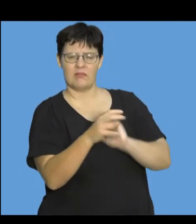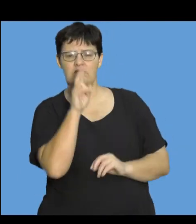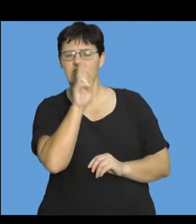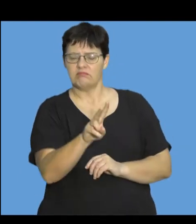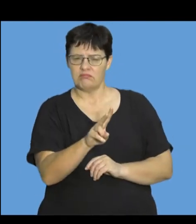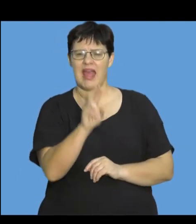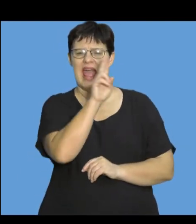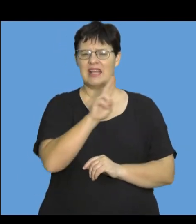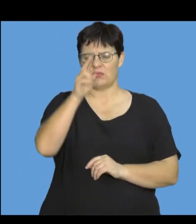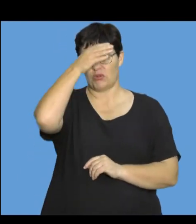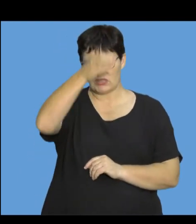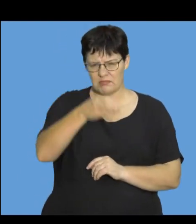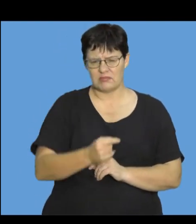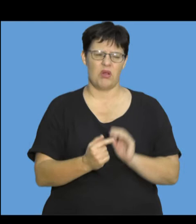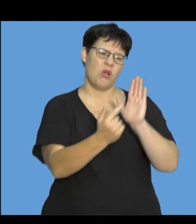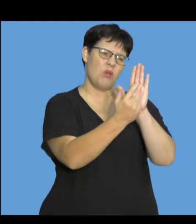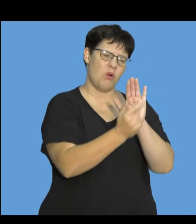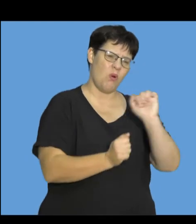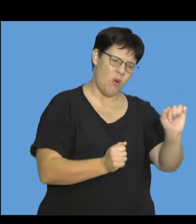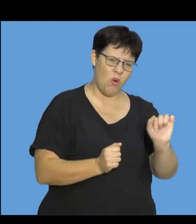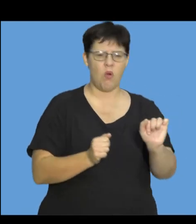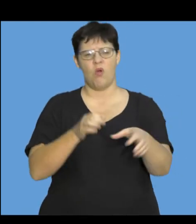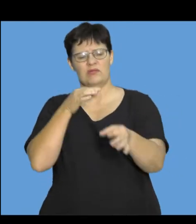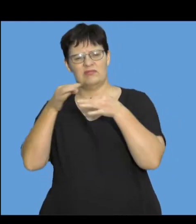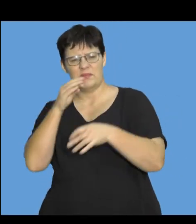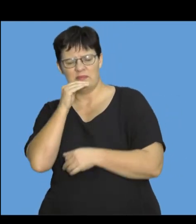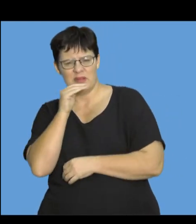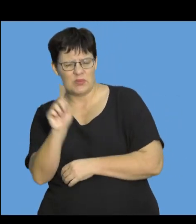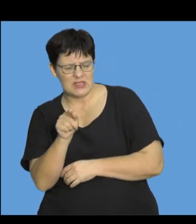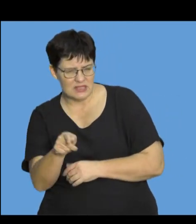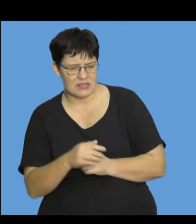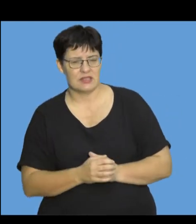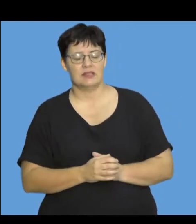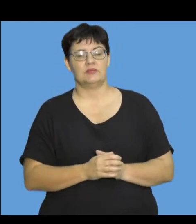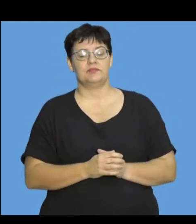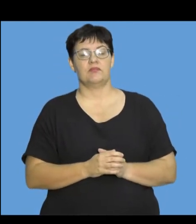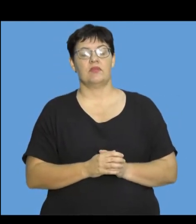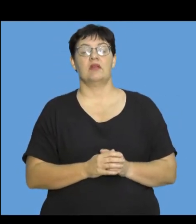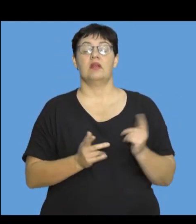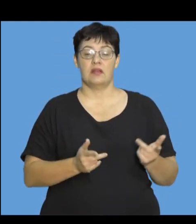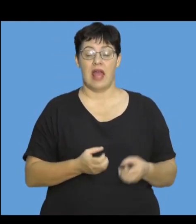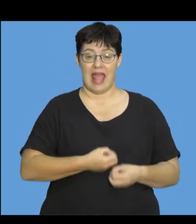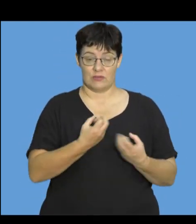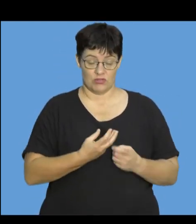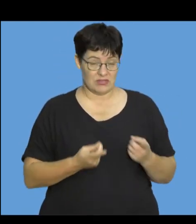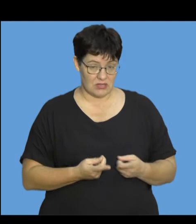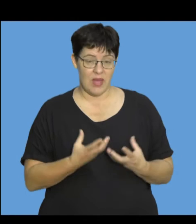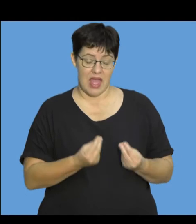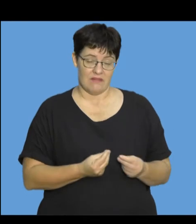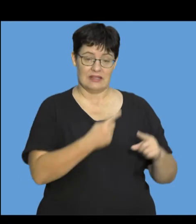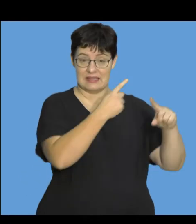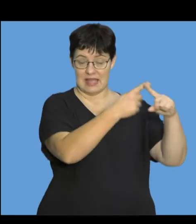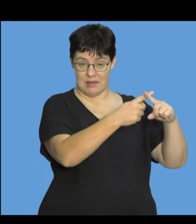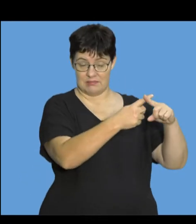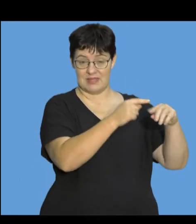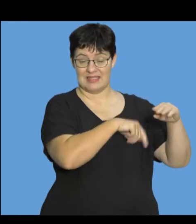of exponents together with its laws and the definitions. And then when it comes to expressions, we've then dealt with the